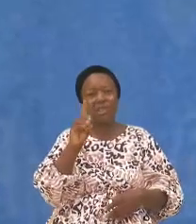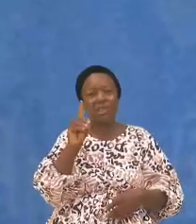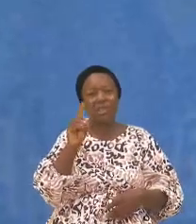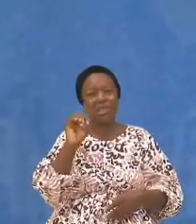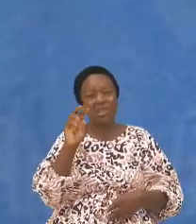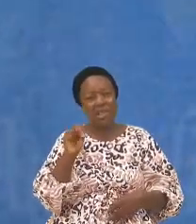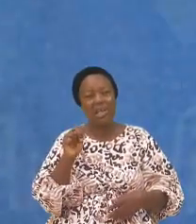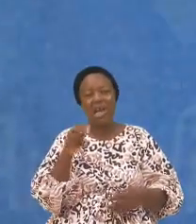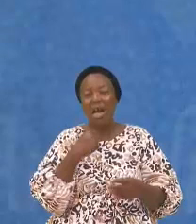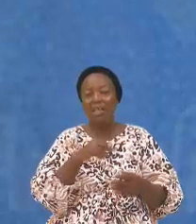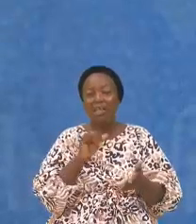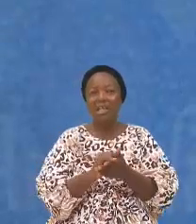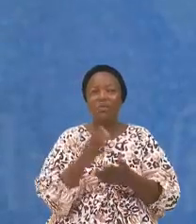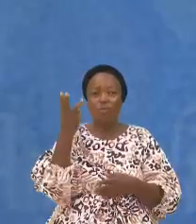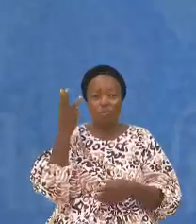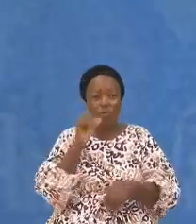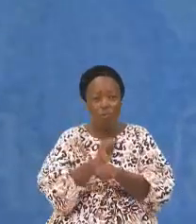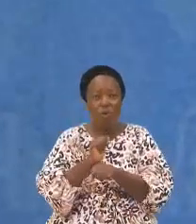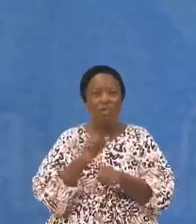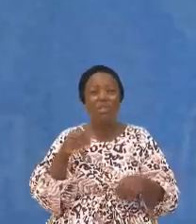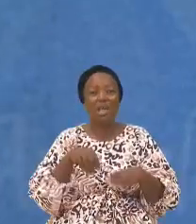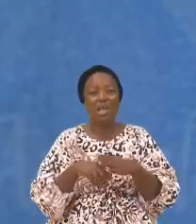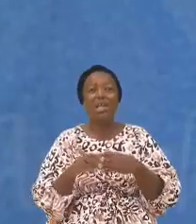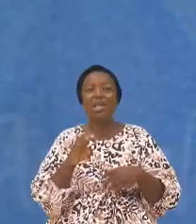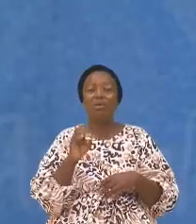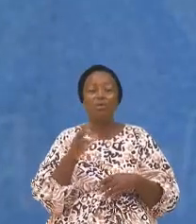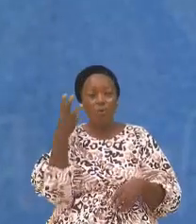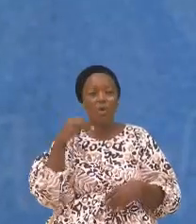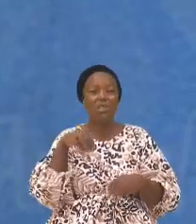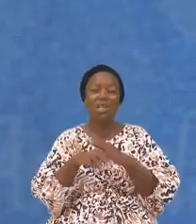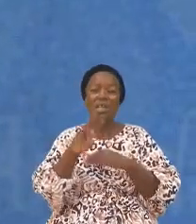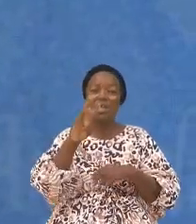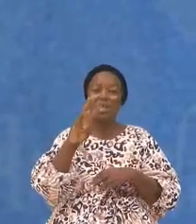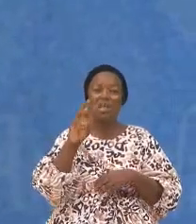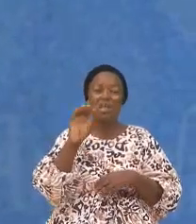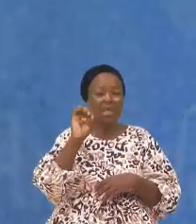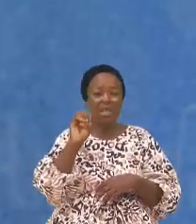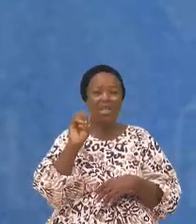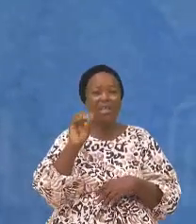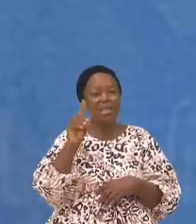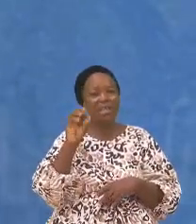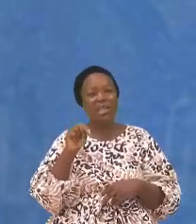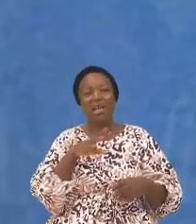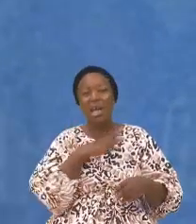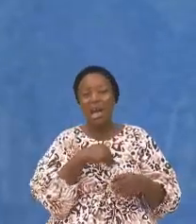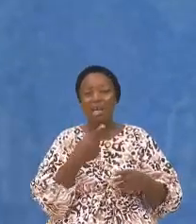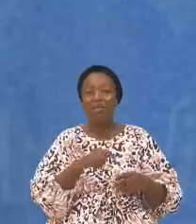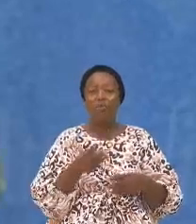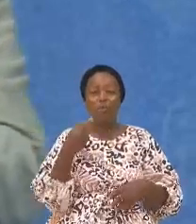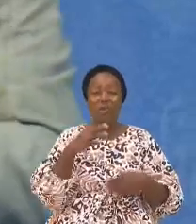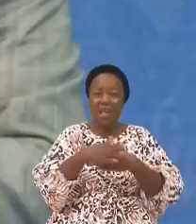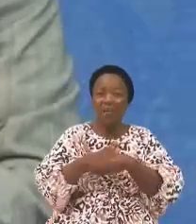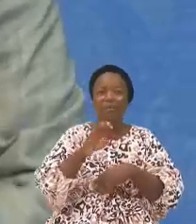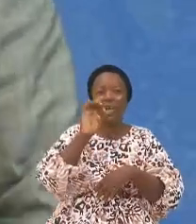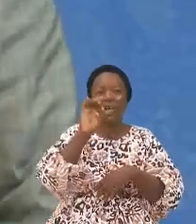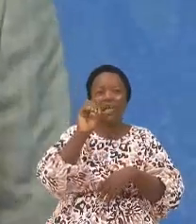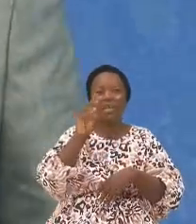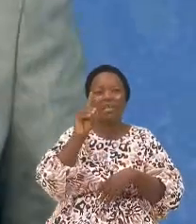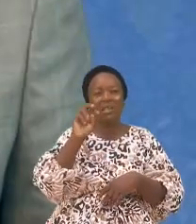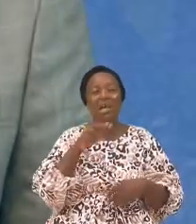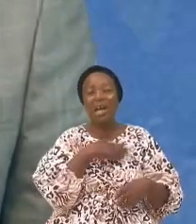was before Eden, that was in Eden, that was after Eden, the